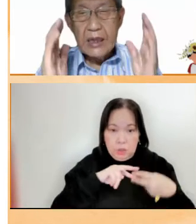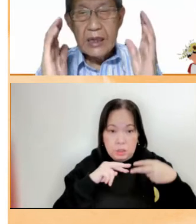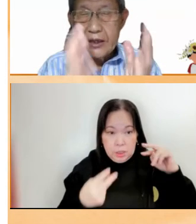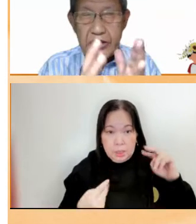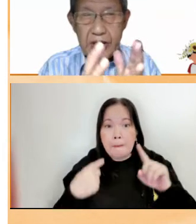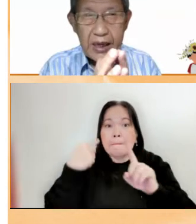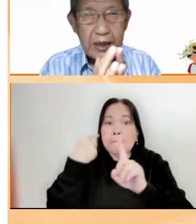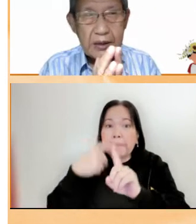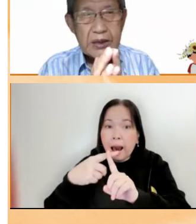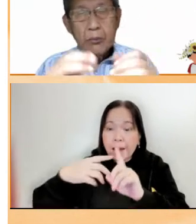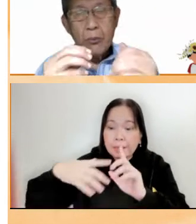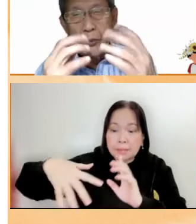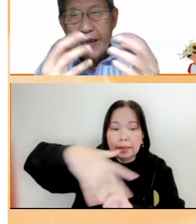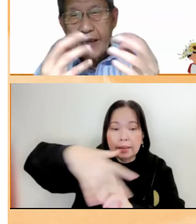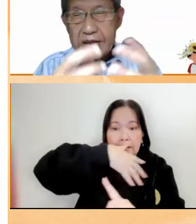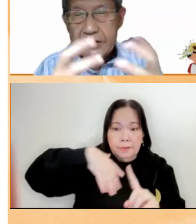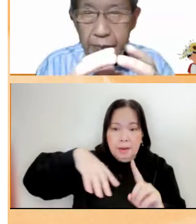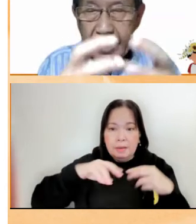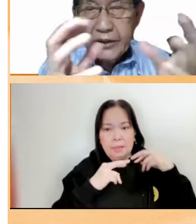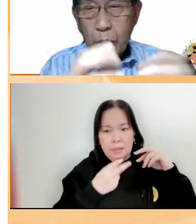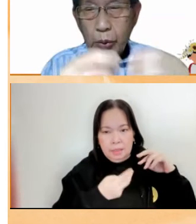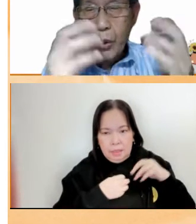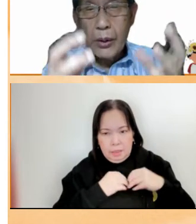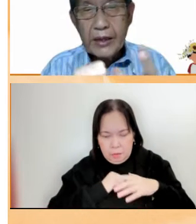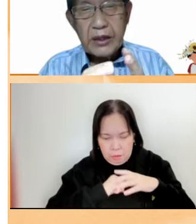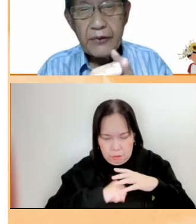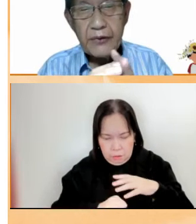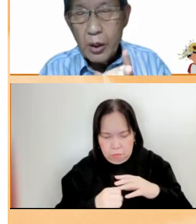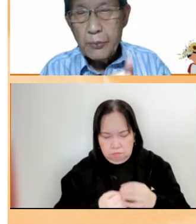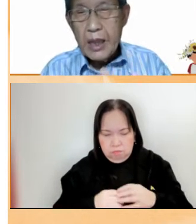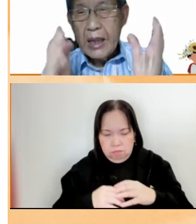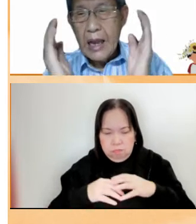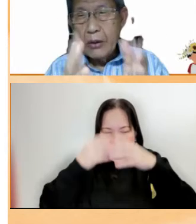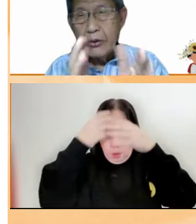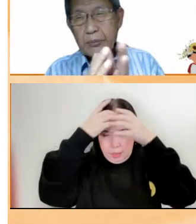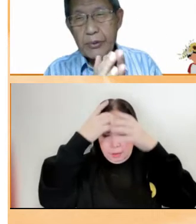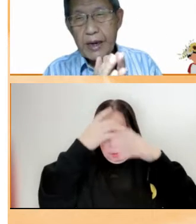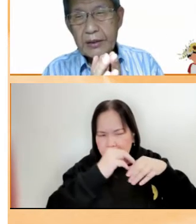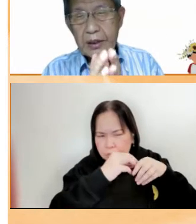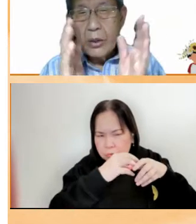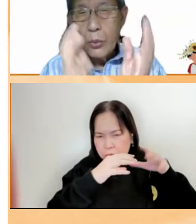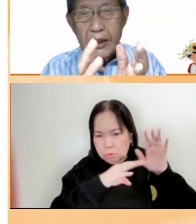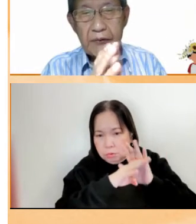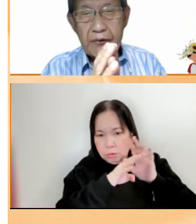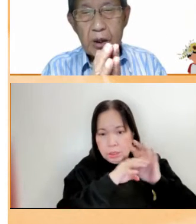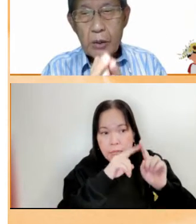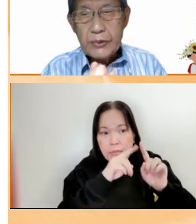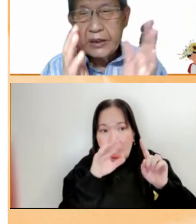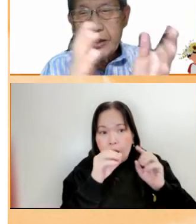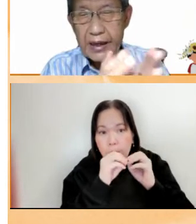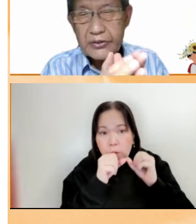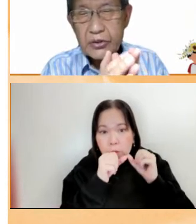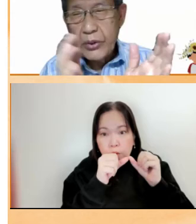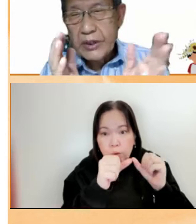environment. The genes mobilizes the brain to grow and develop. How that brain will develop,